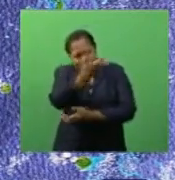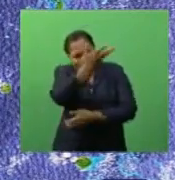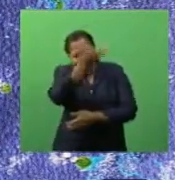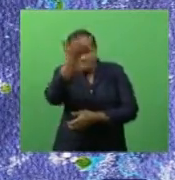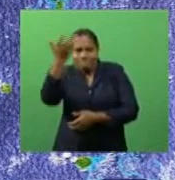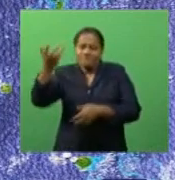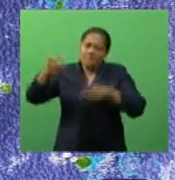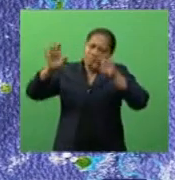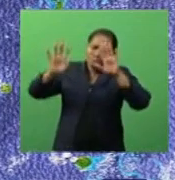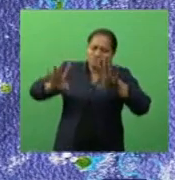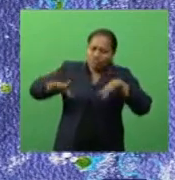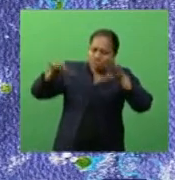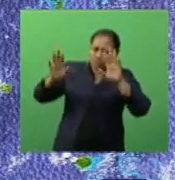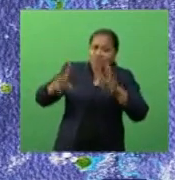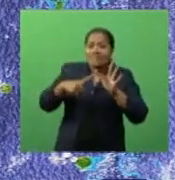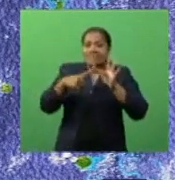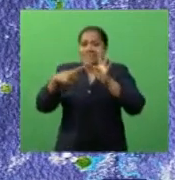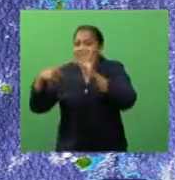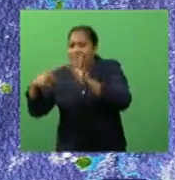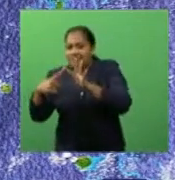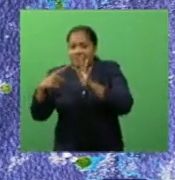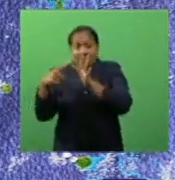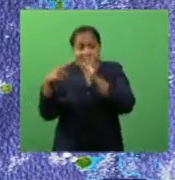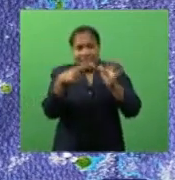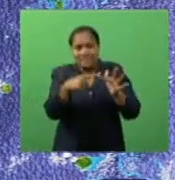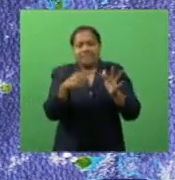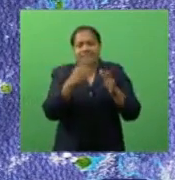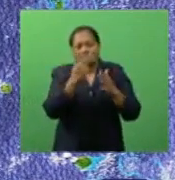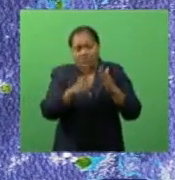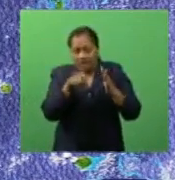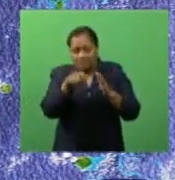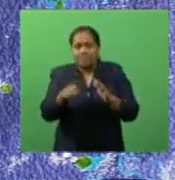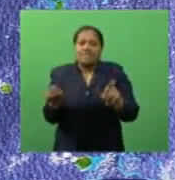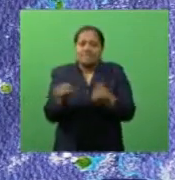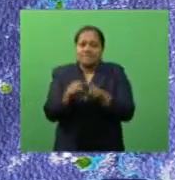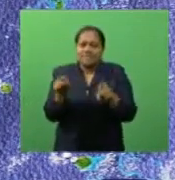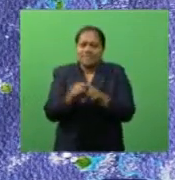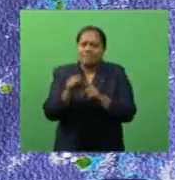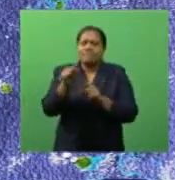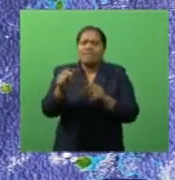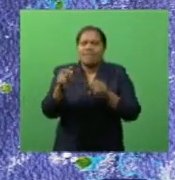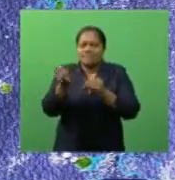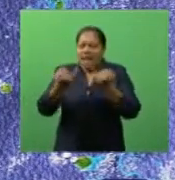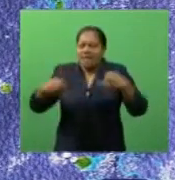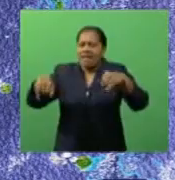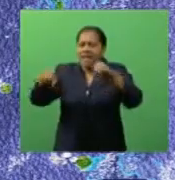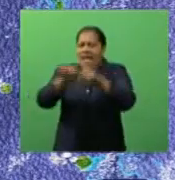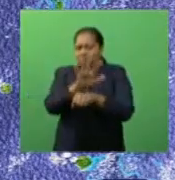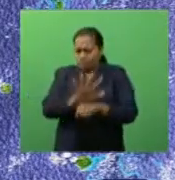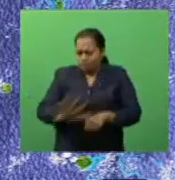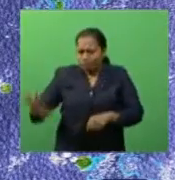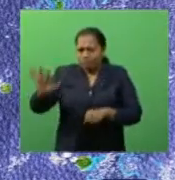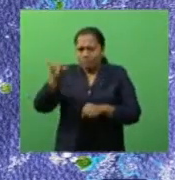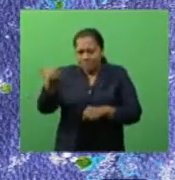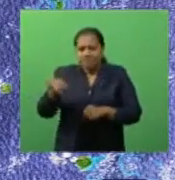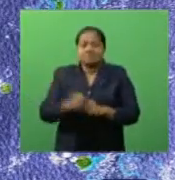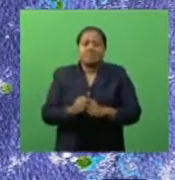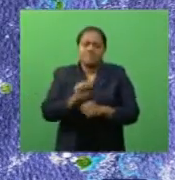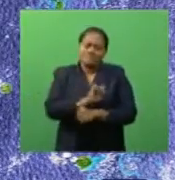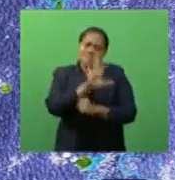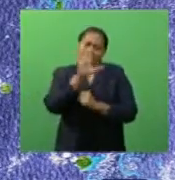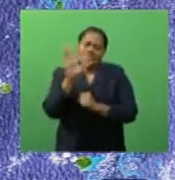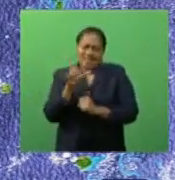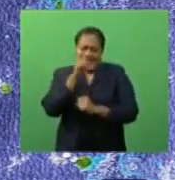brief showers over the eastern parts and interior of the larger islands. It's elsewhere fine apart from possible afternoon